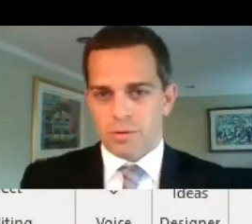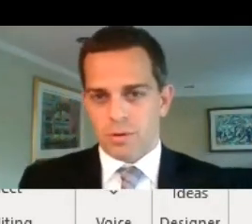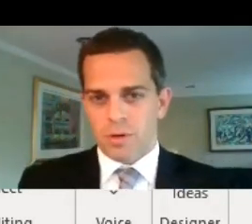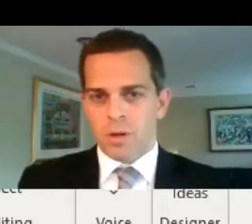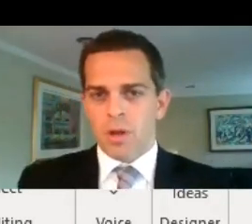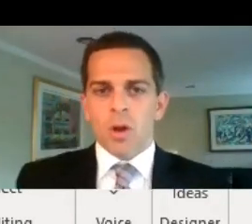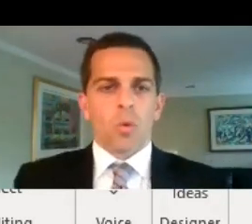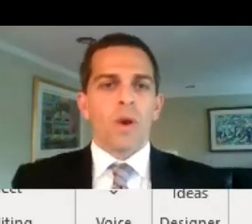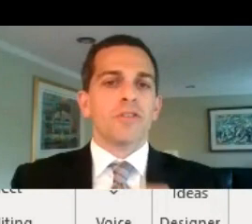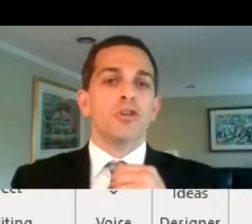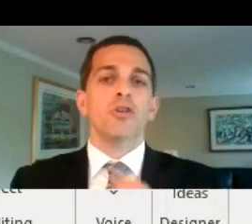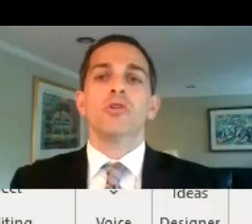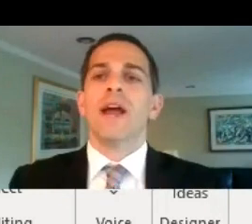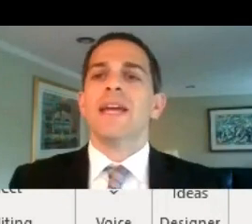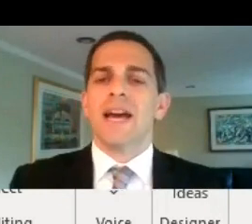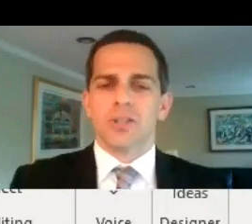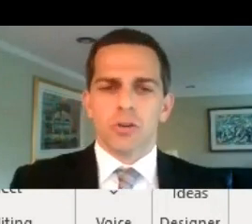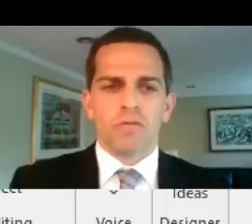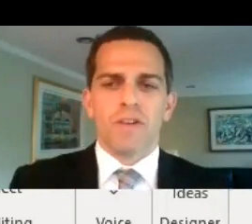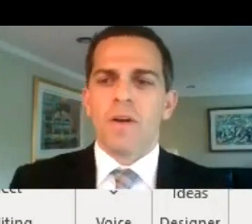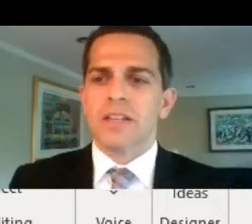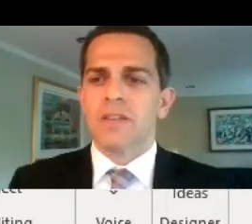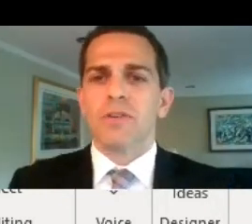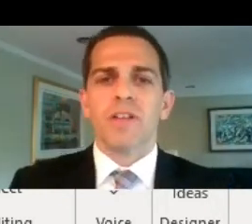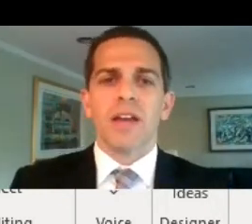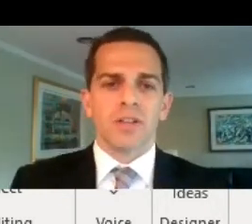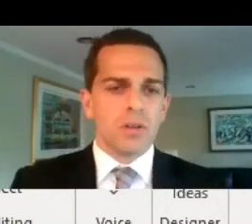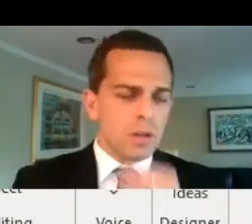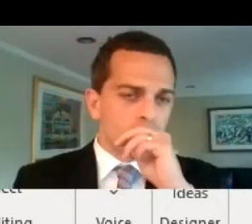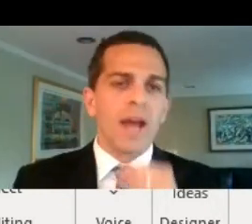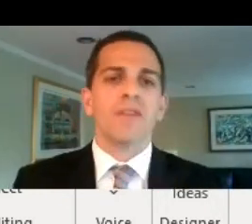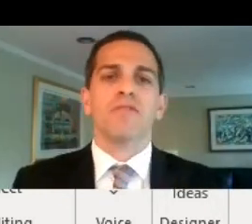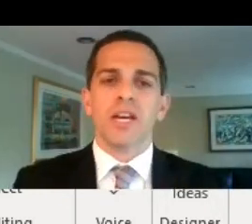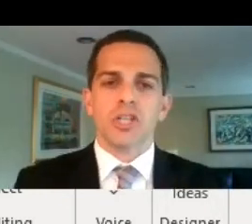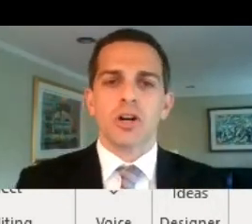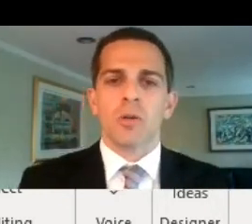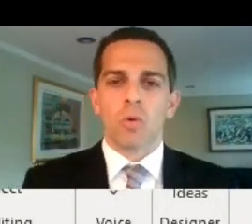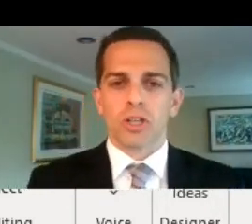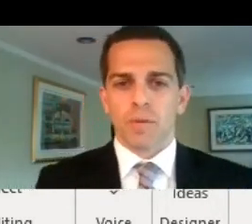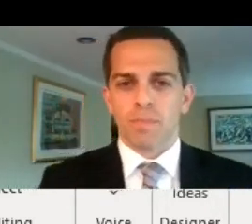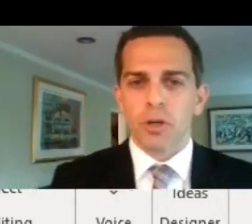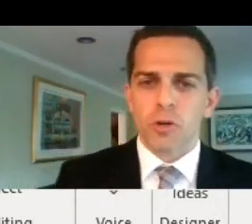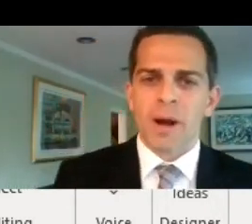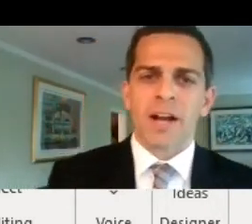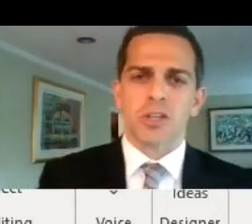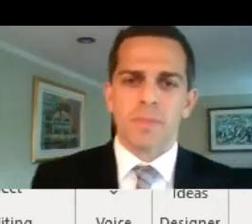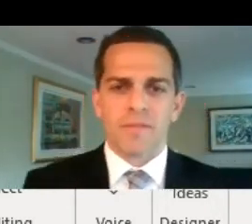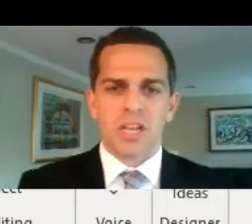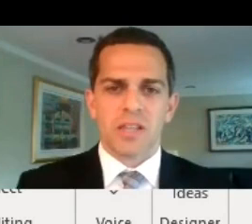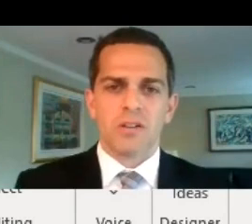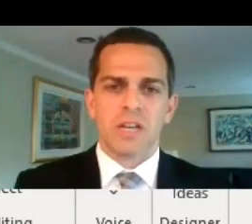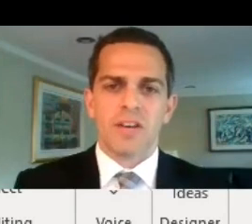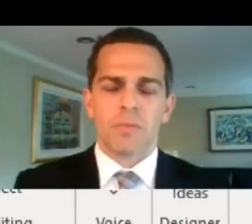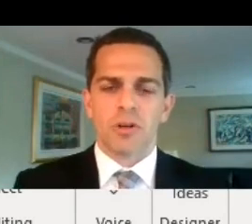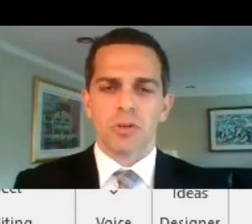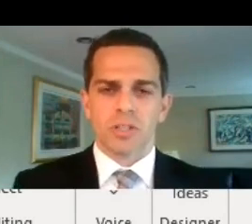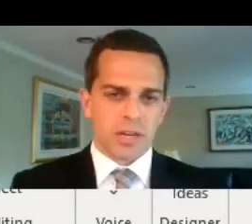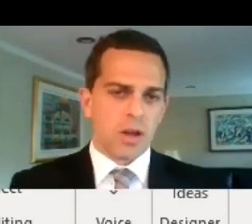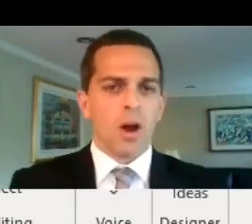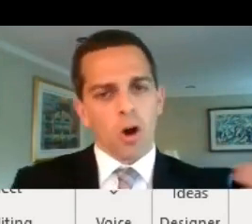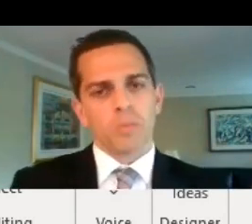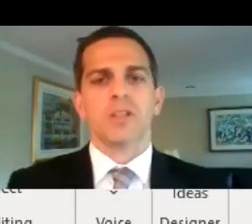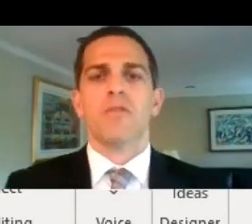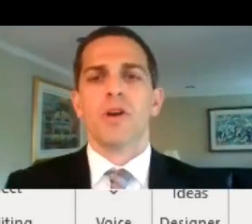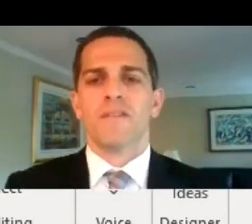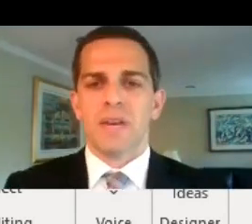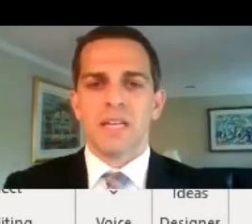agriculture with 2 great guests who do very different things. Ryan Fleischer works for ButcherBox. You may have seen their TV commercials. It's